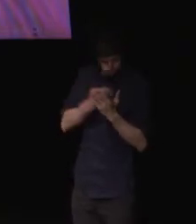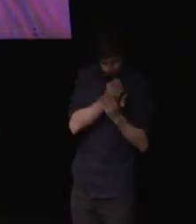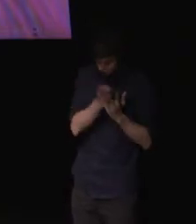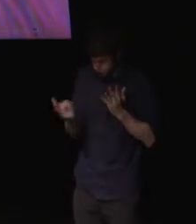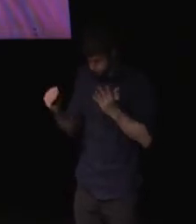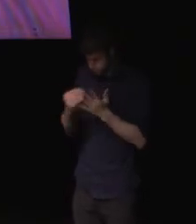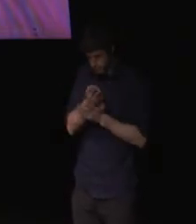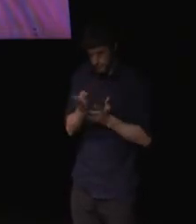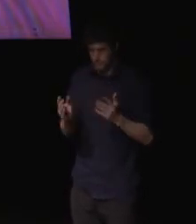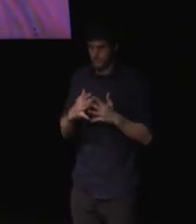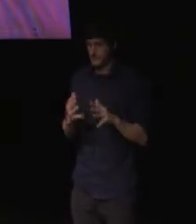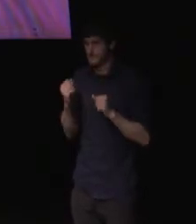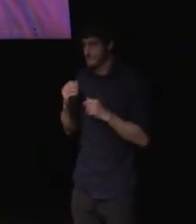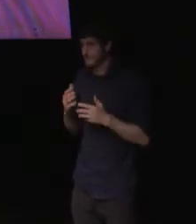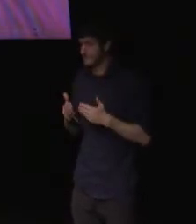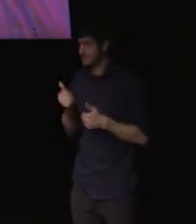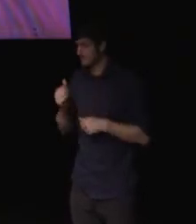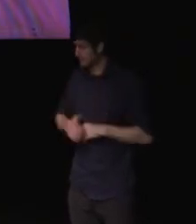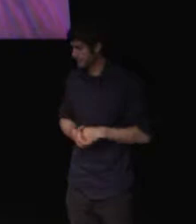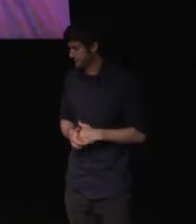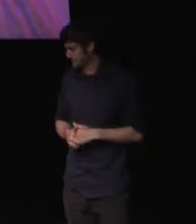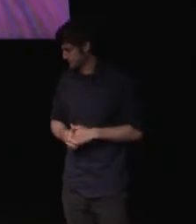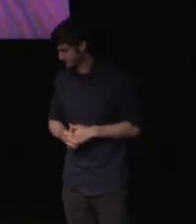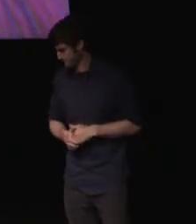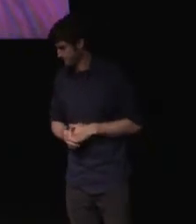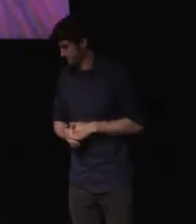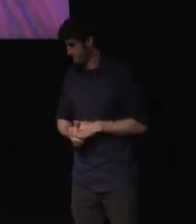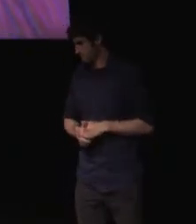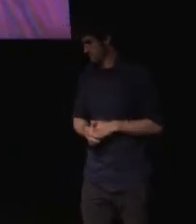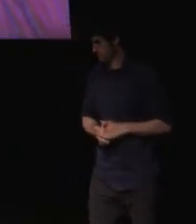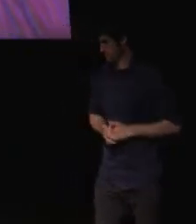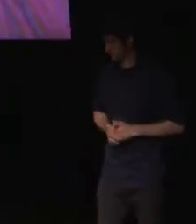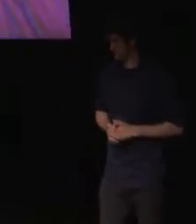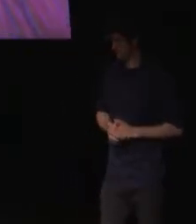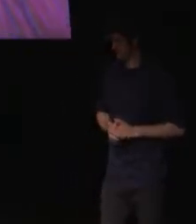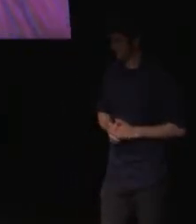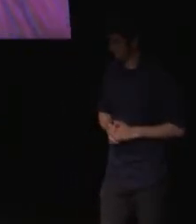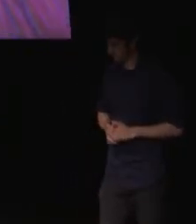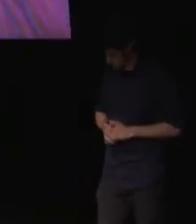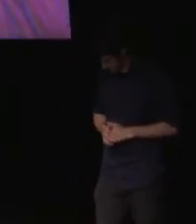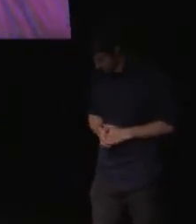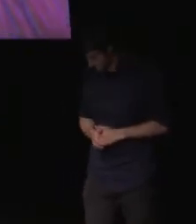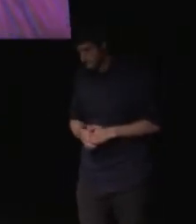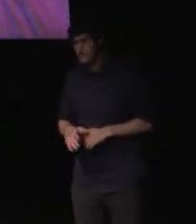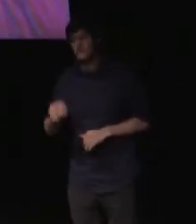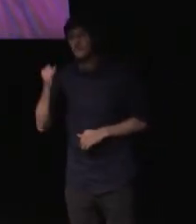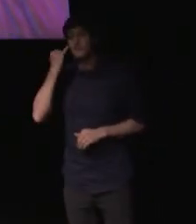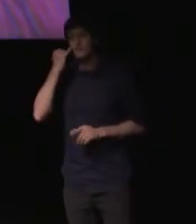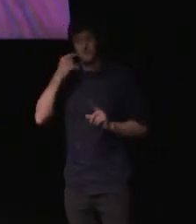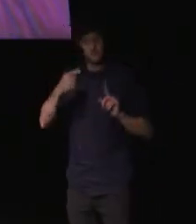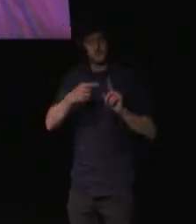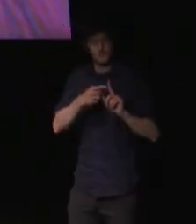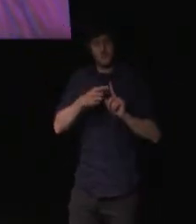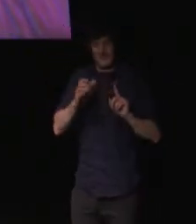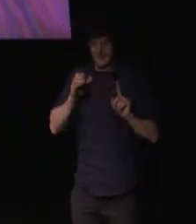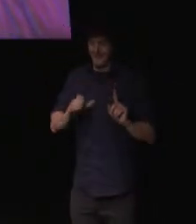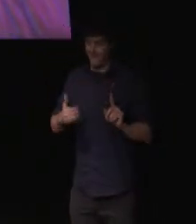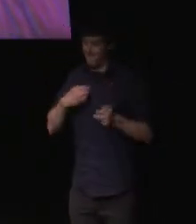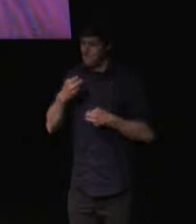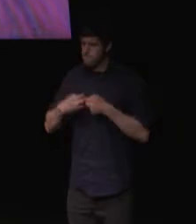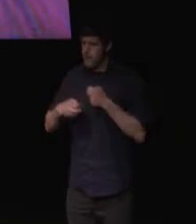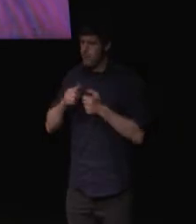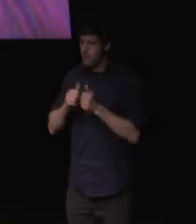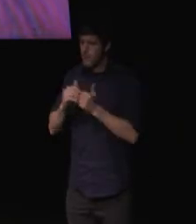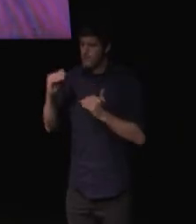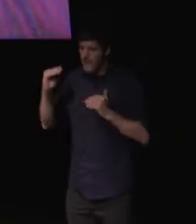needs to. All right, so essentially what I'm looking at there is if he has issues with vertigo or balance, like this is a great kind of medium to be